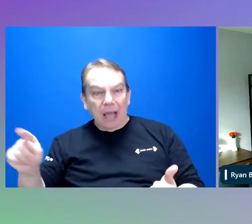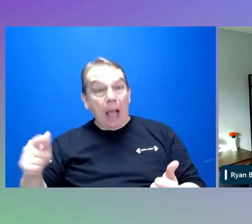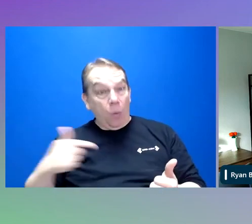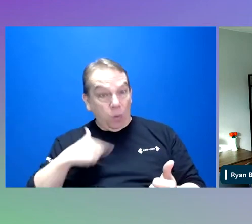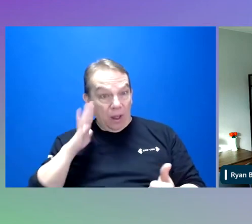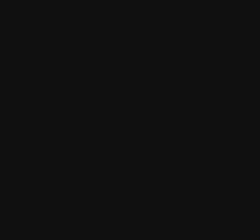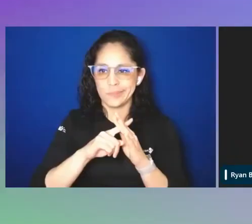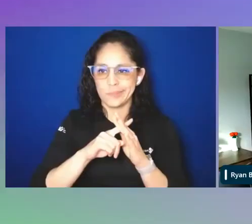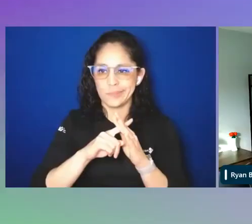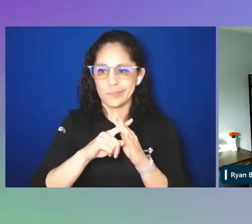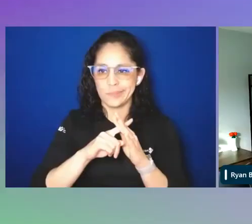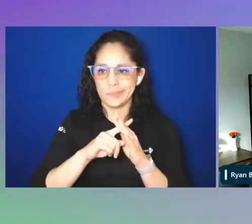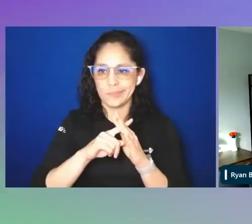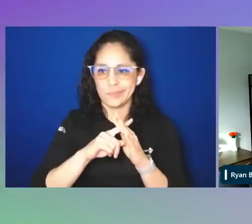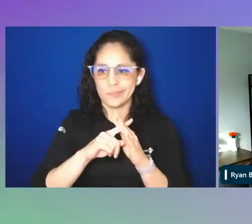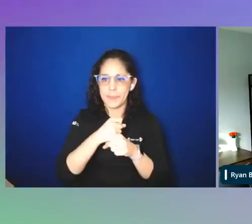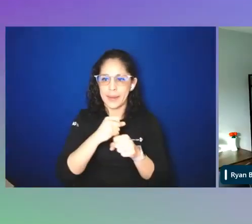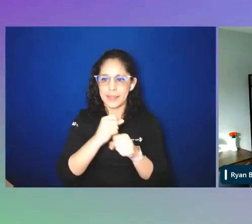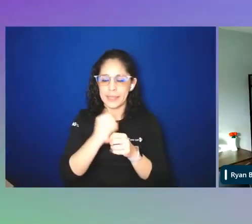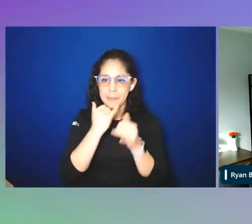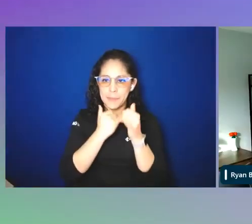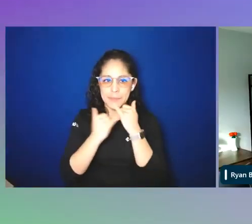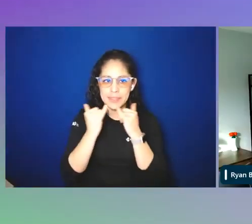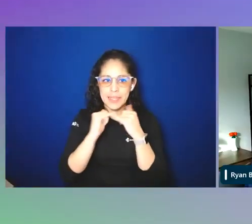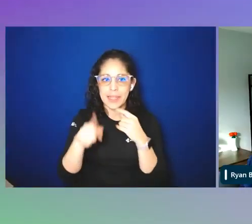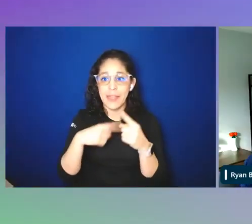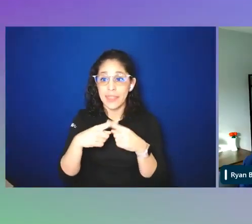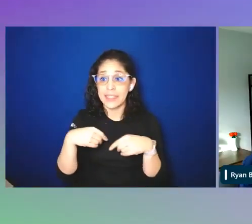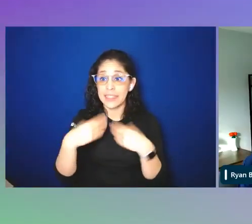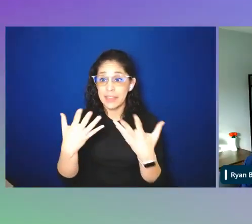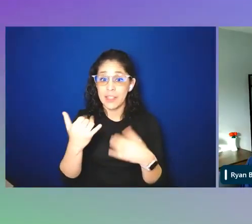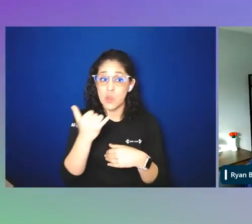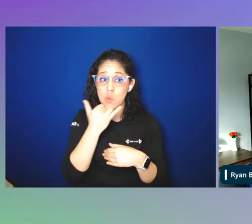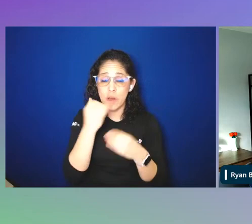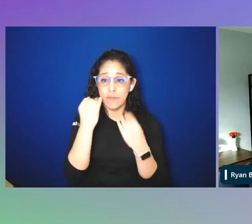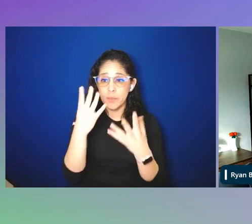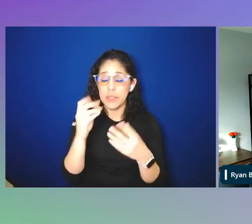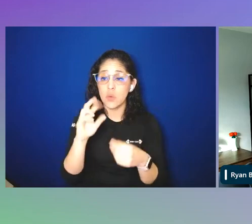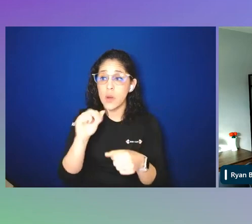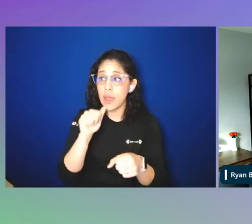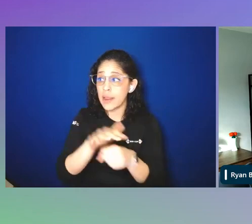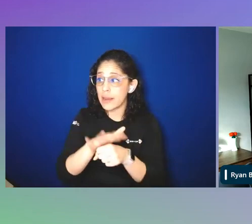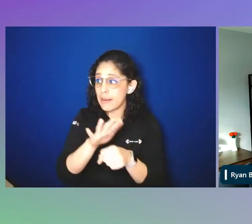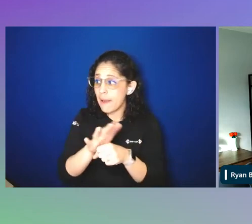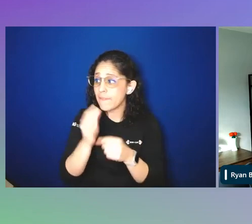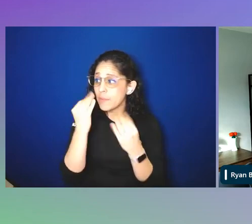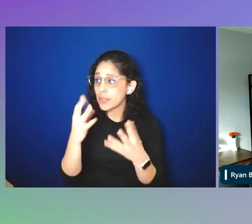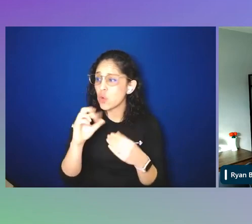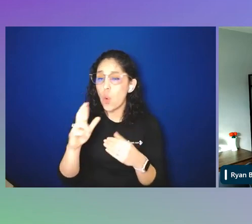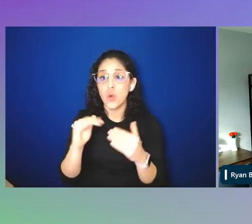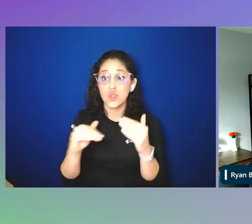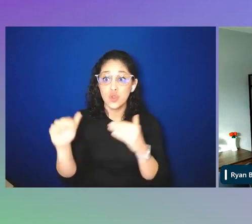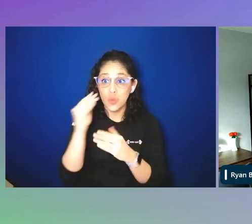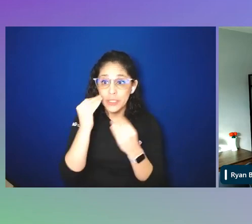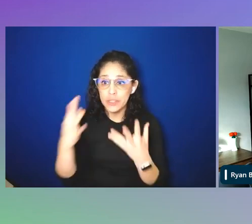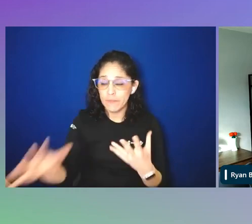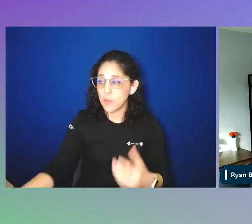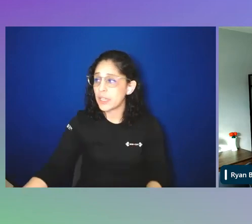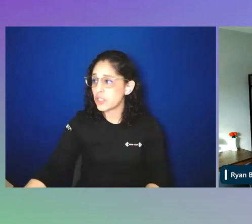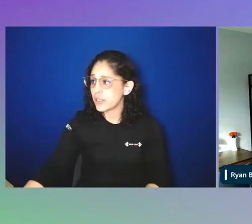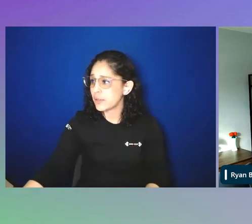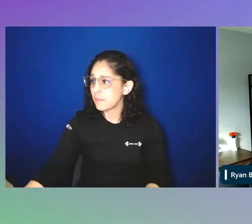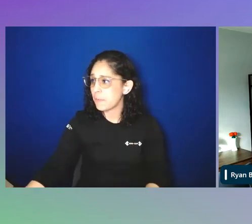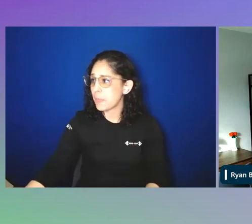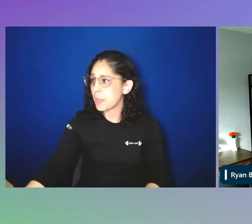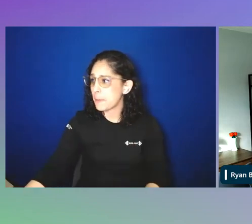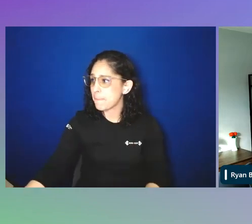you're going to end up giving the wrong information or not giving enough information, or giving too much, like when